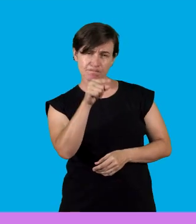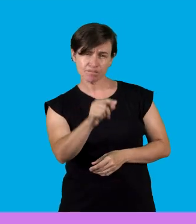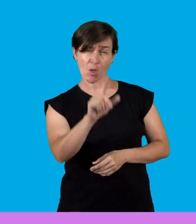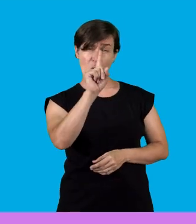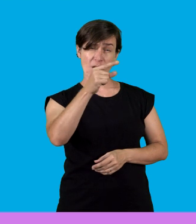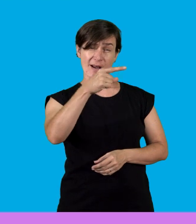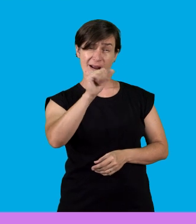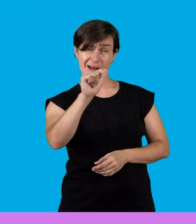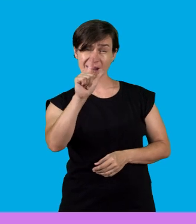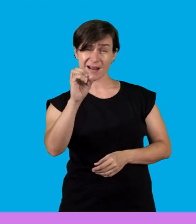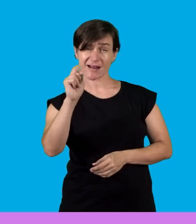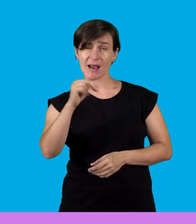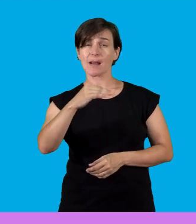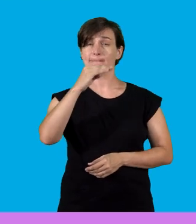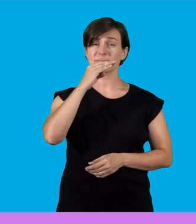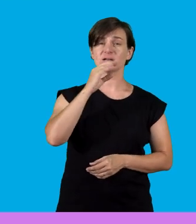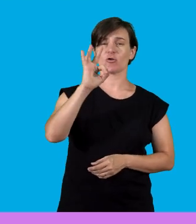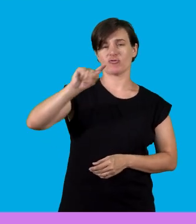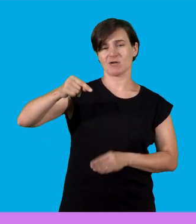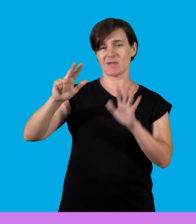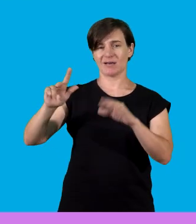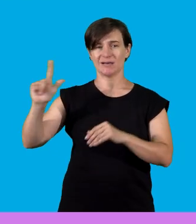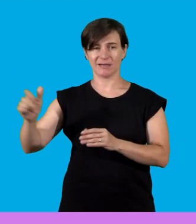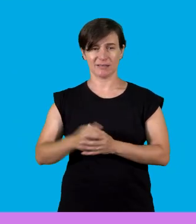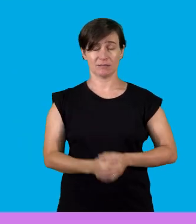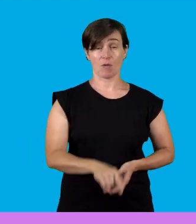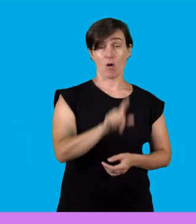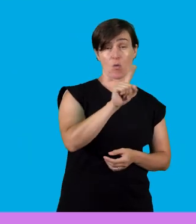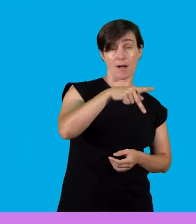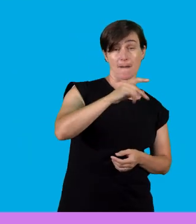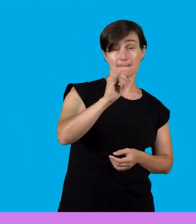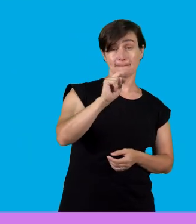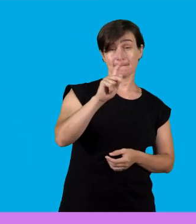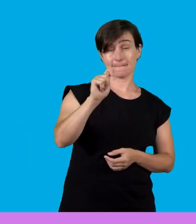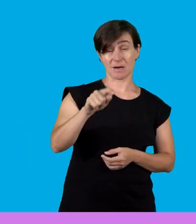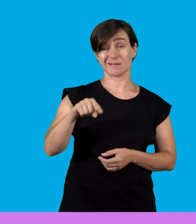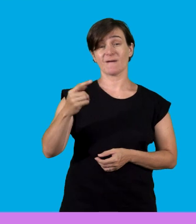is 3,8 liters, 1 pint is